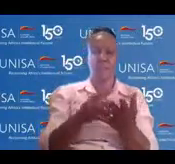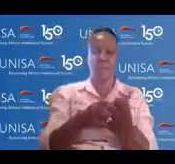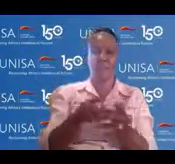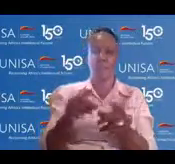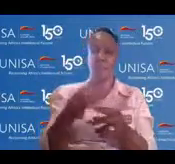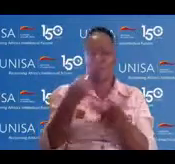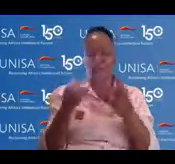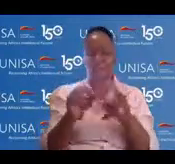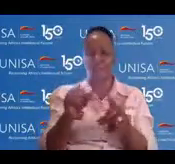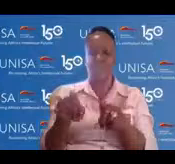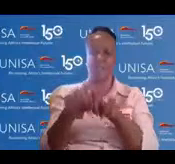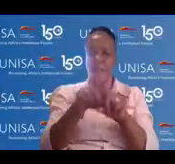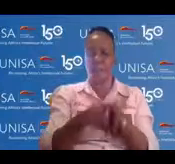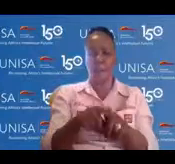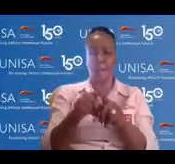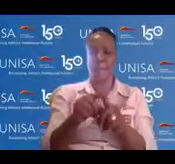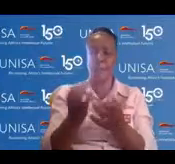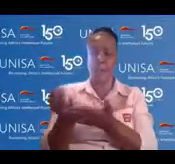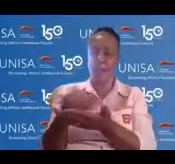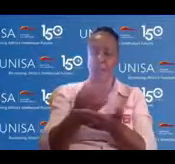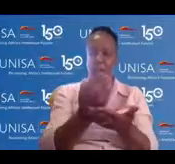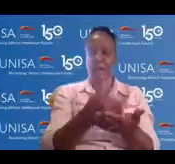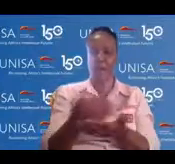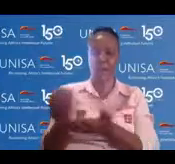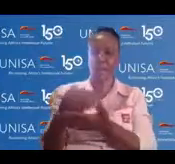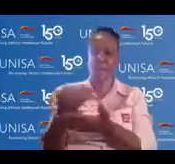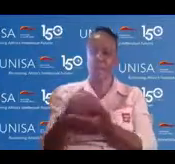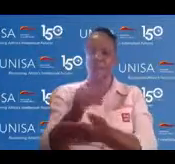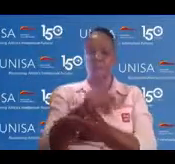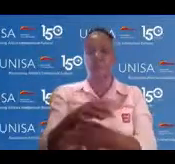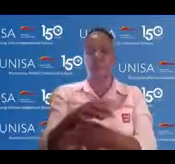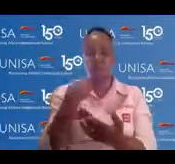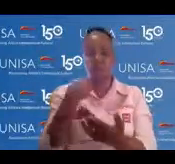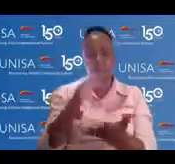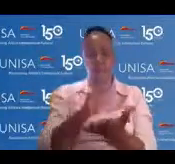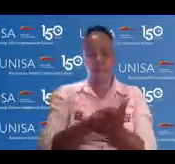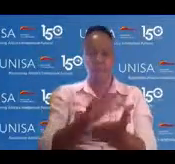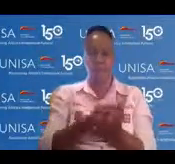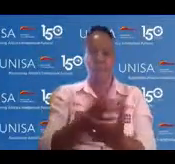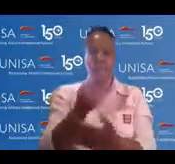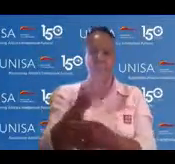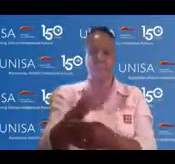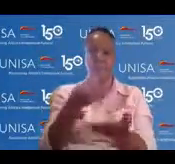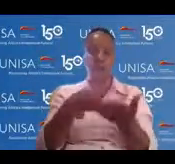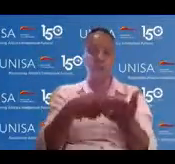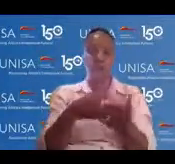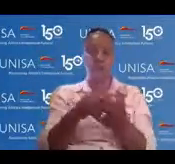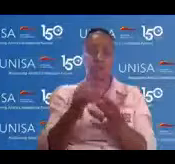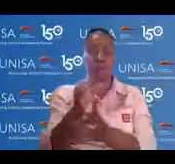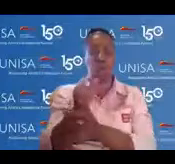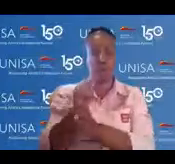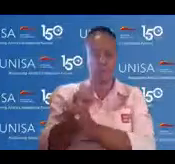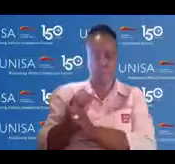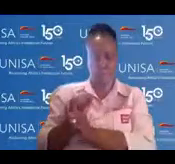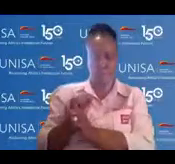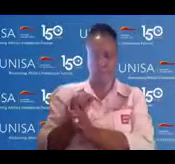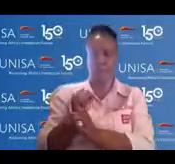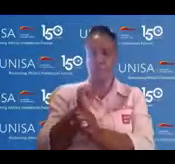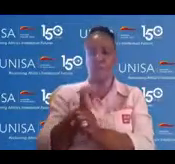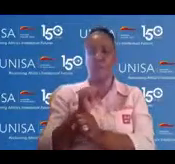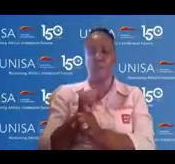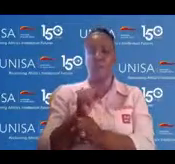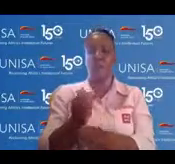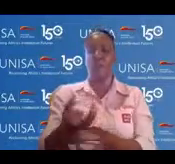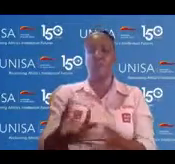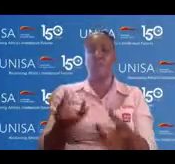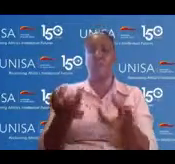the evidence, and during this time, the marks for the exam will be put on hold, and you'll get that message on your exam